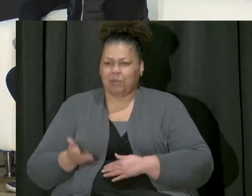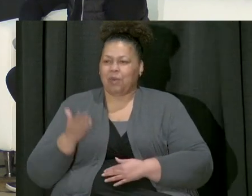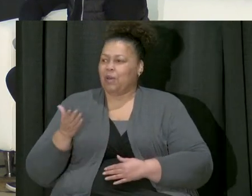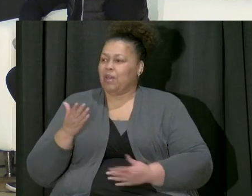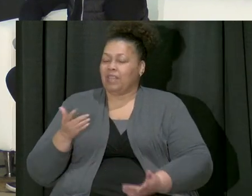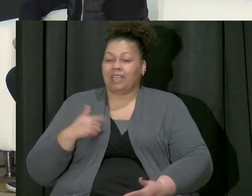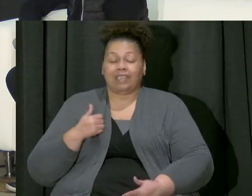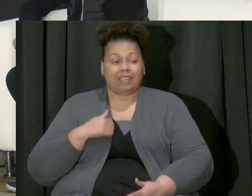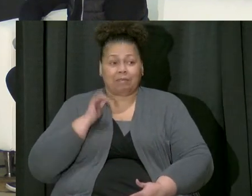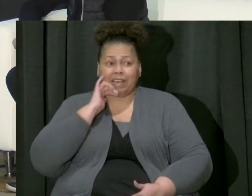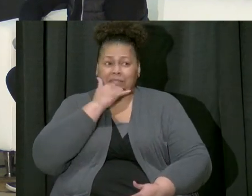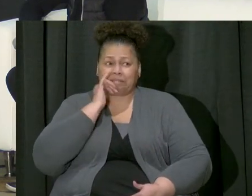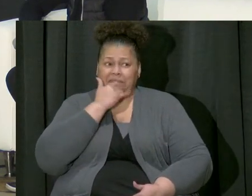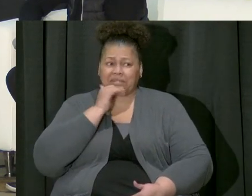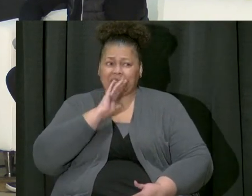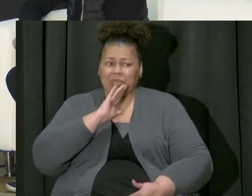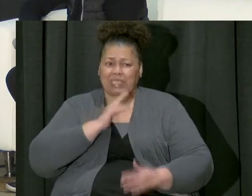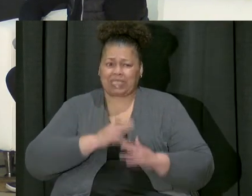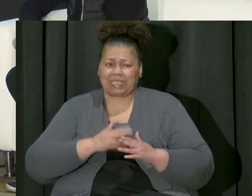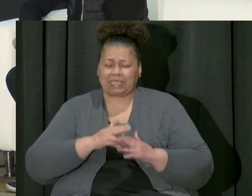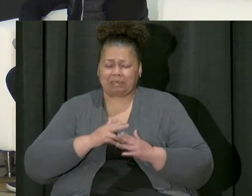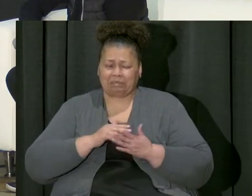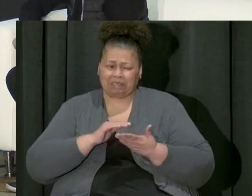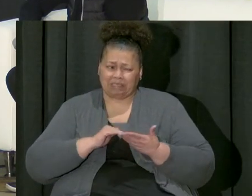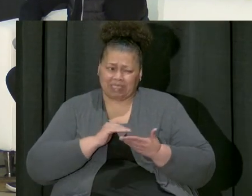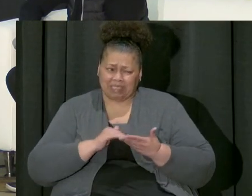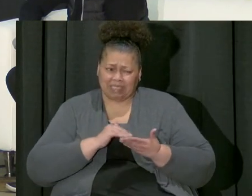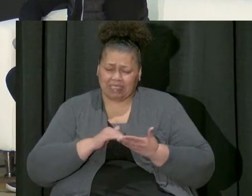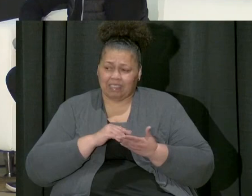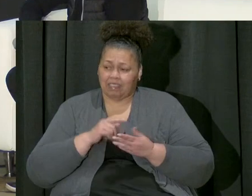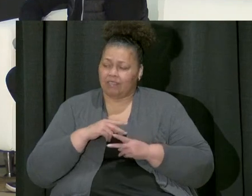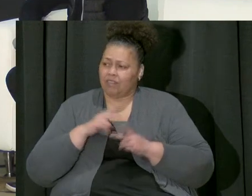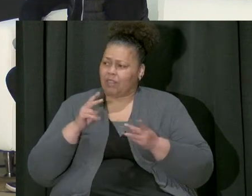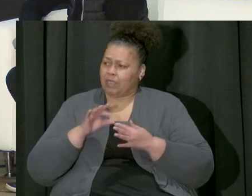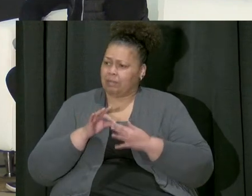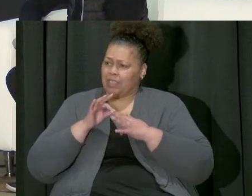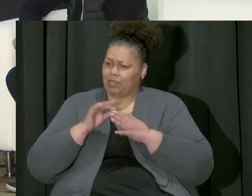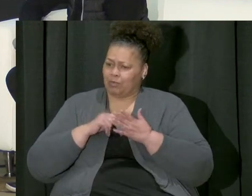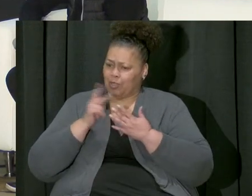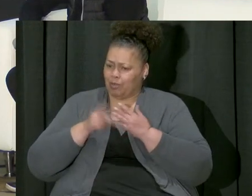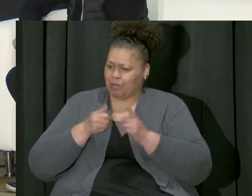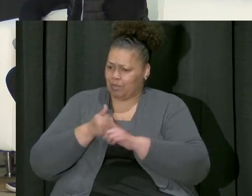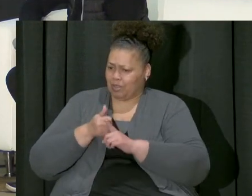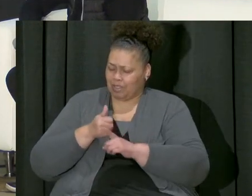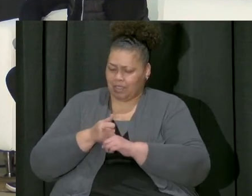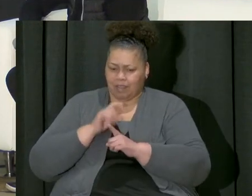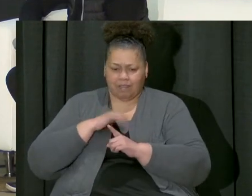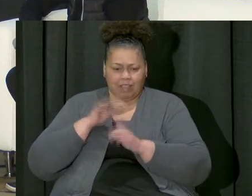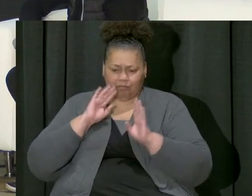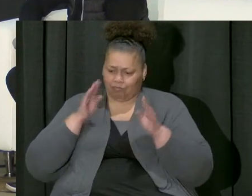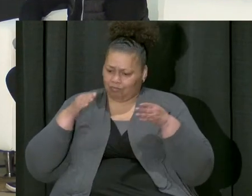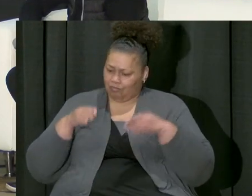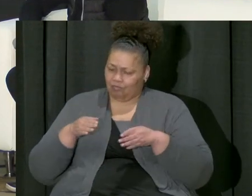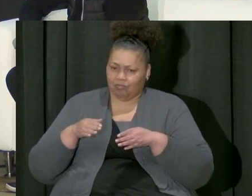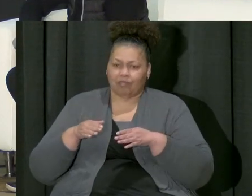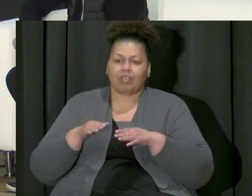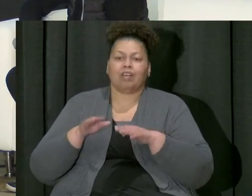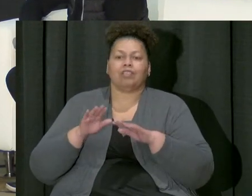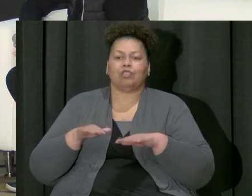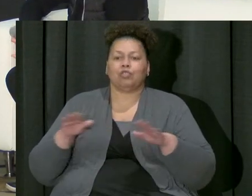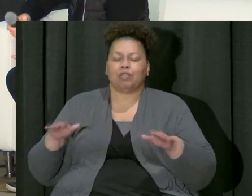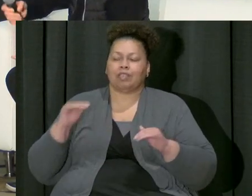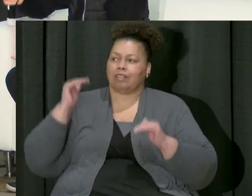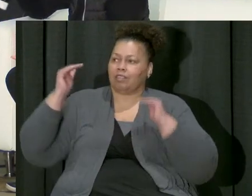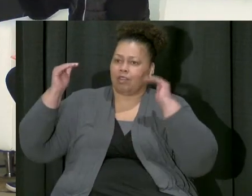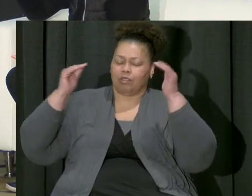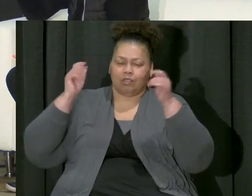please forgive me. You've got a very special program dedicated to children and adults with dyslexia. Can you kind of